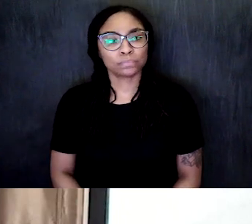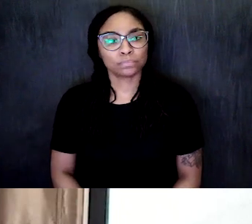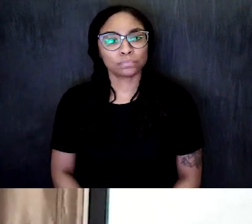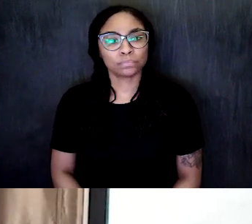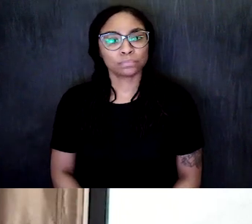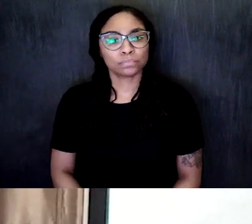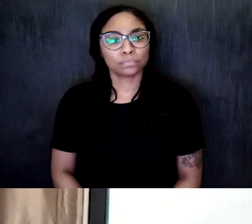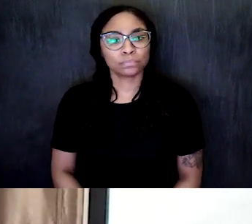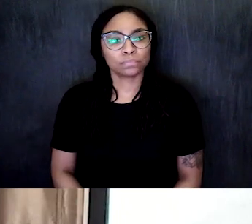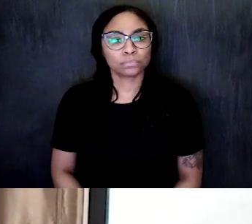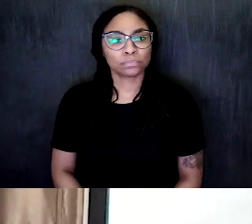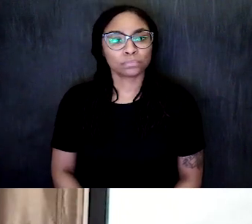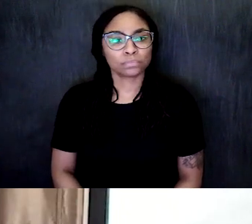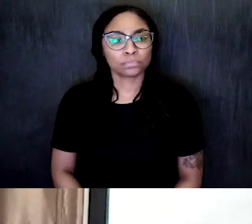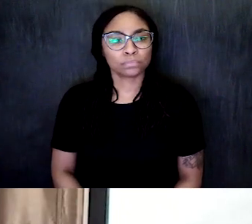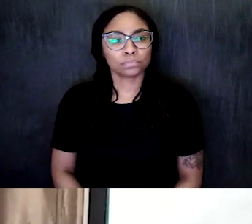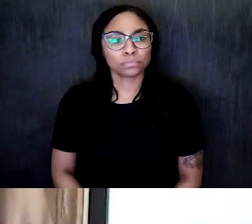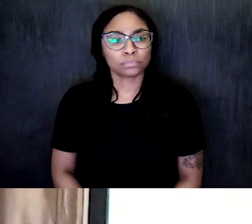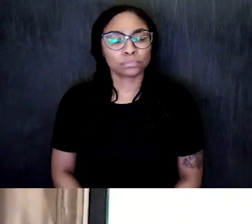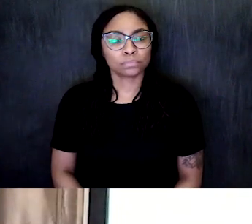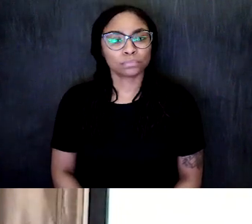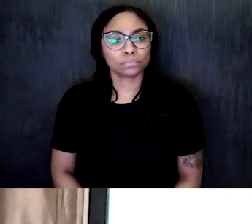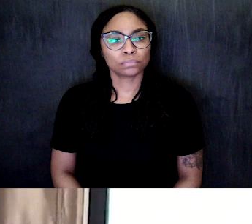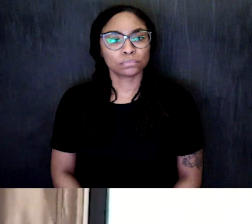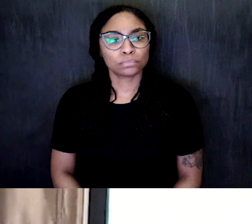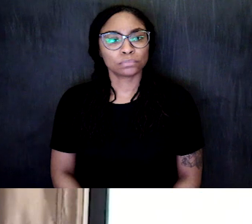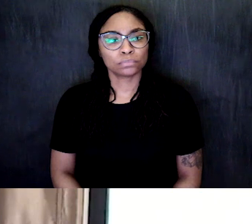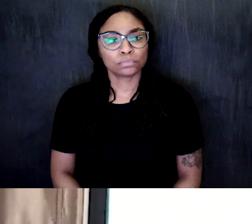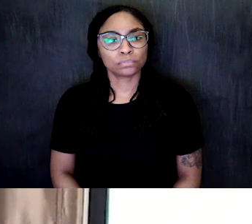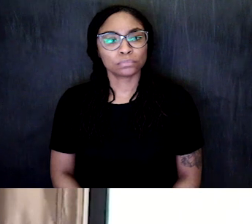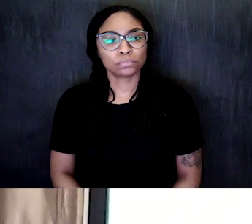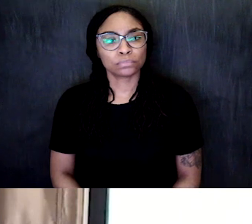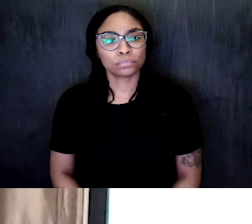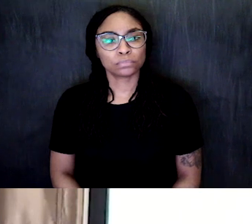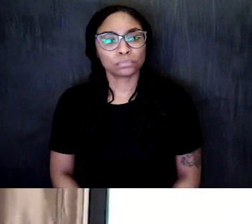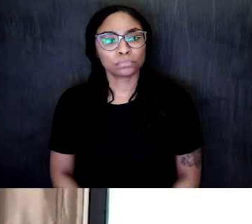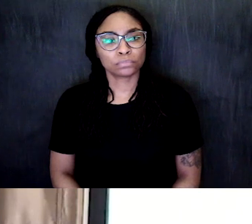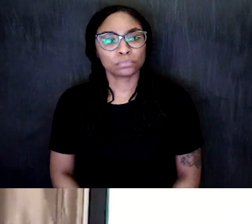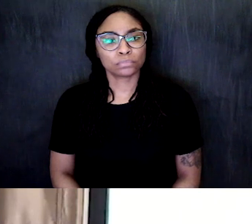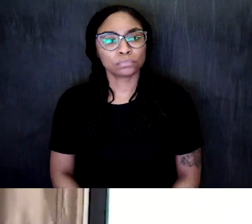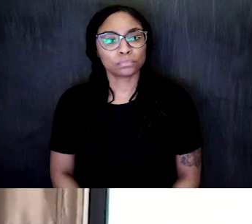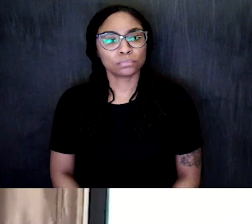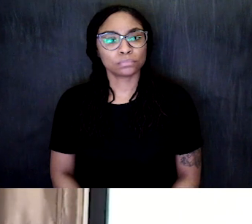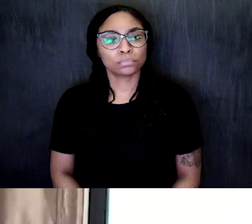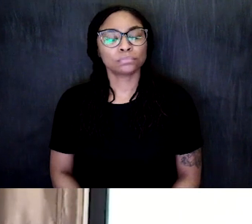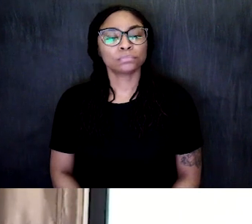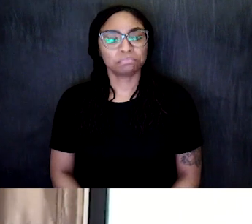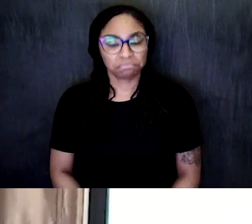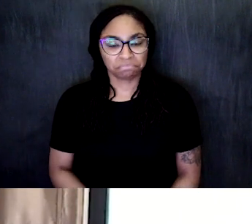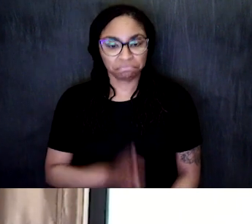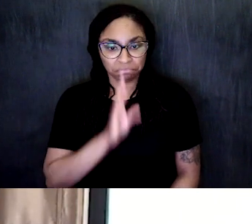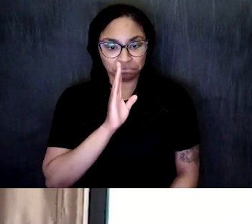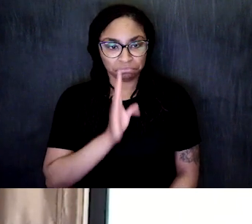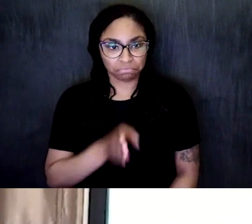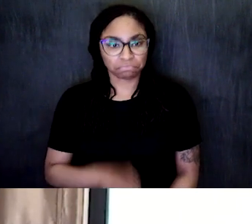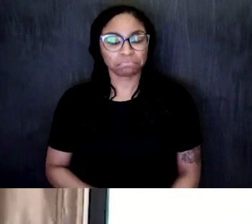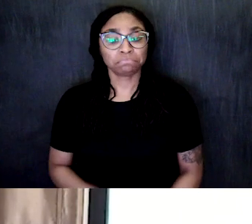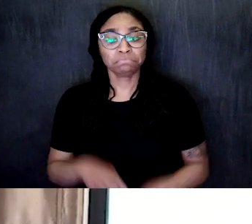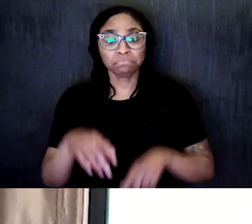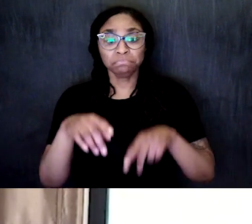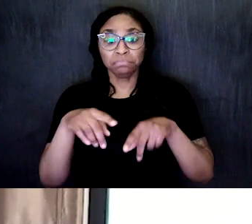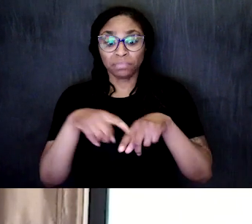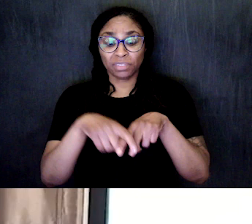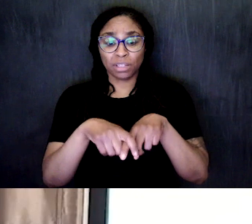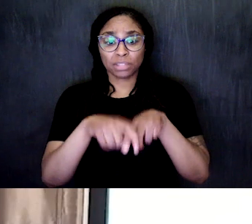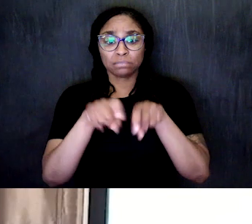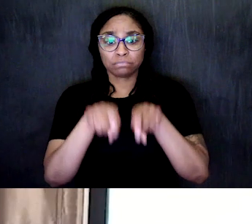And And then head back to center now.